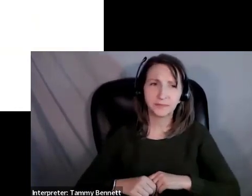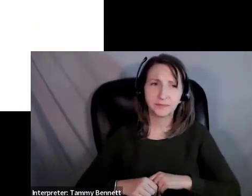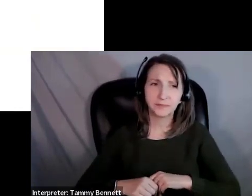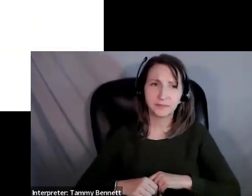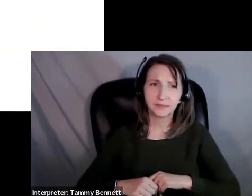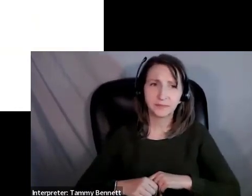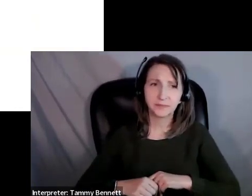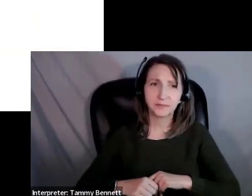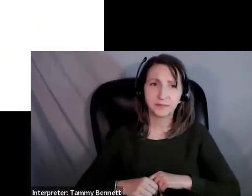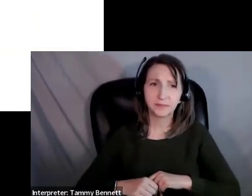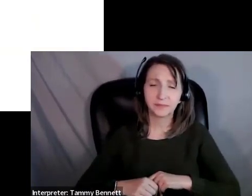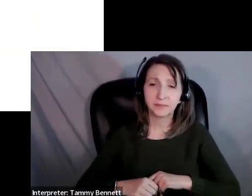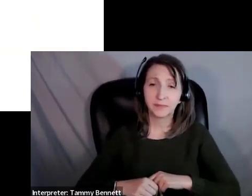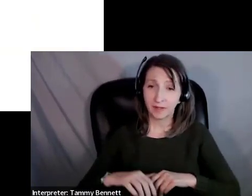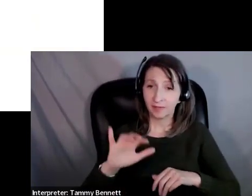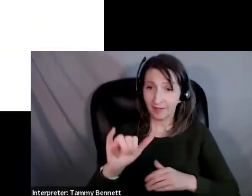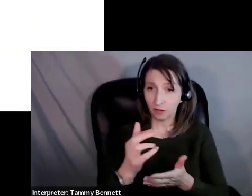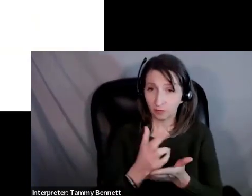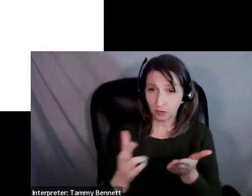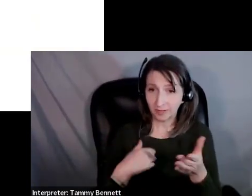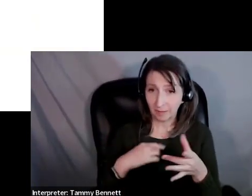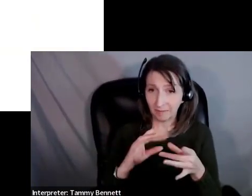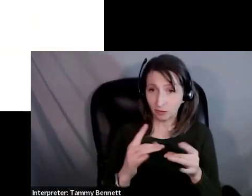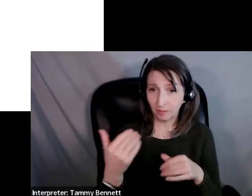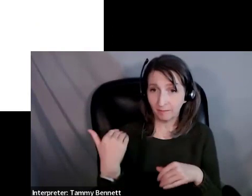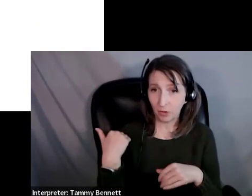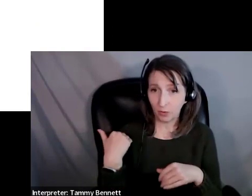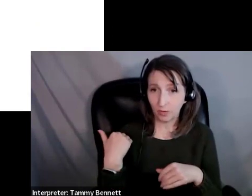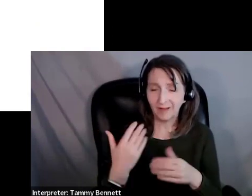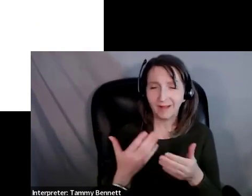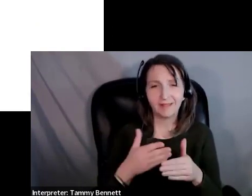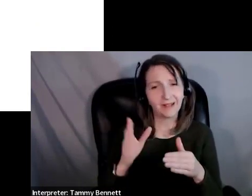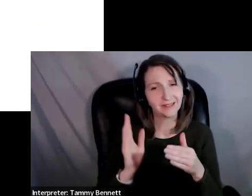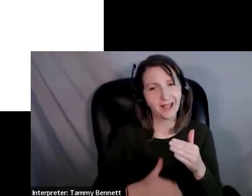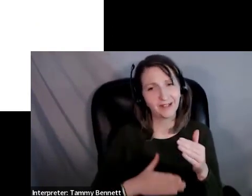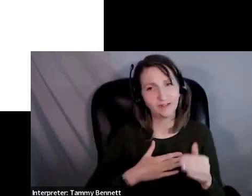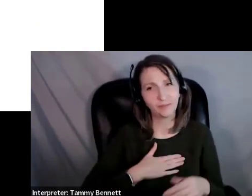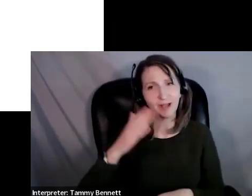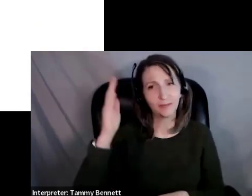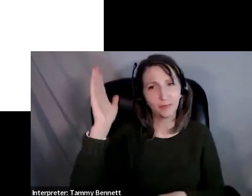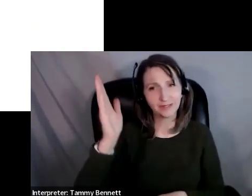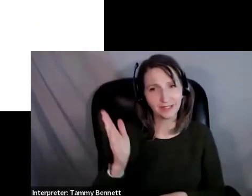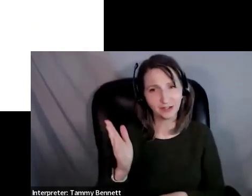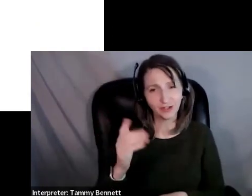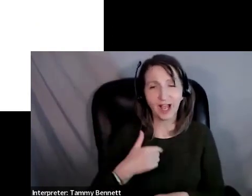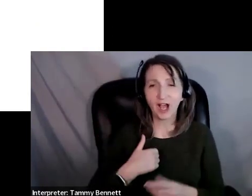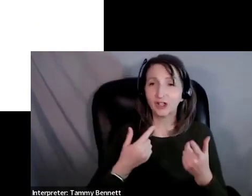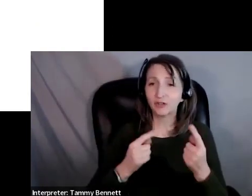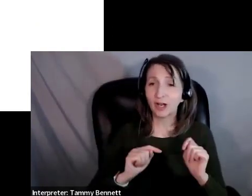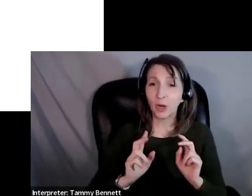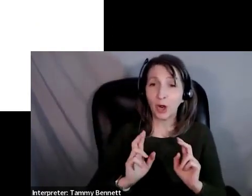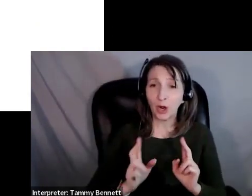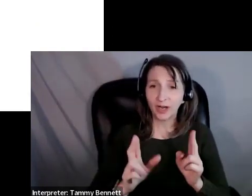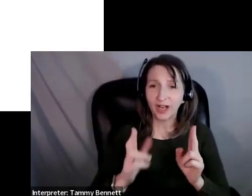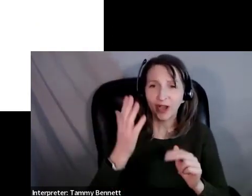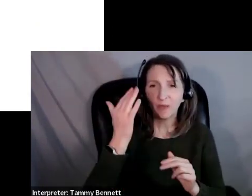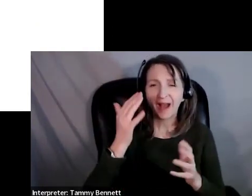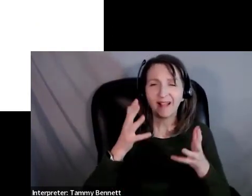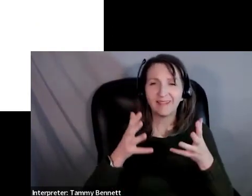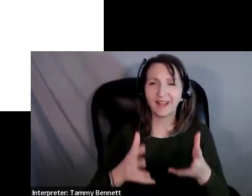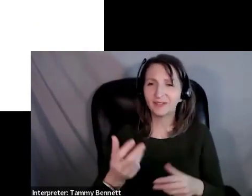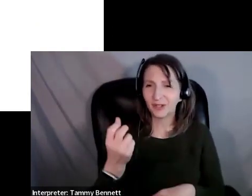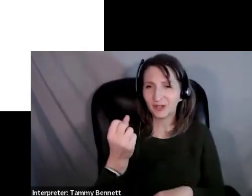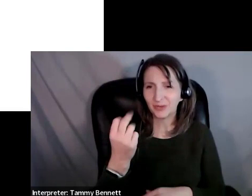And this is the one resource that I was mentioning. And that is the end of my presentation. I tried to pursue the end cause I know we only have 12 minutes left.